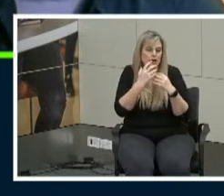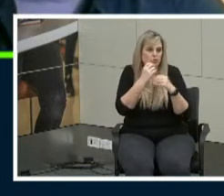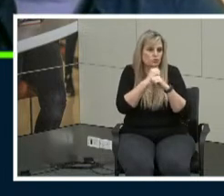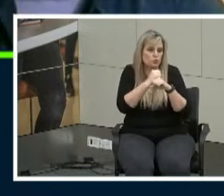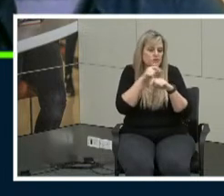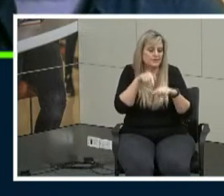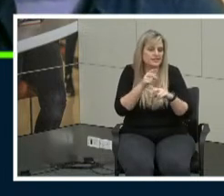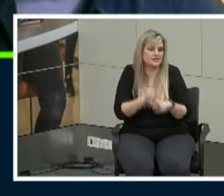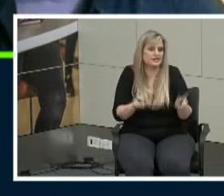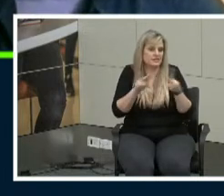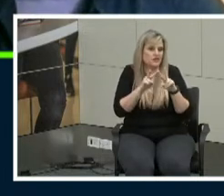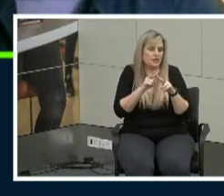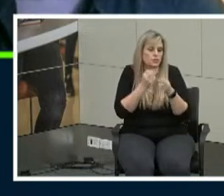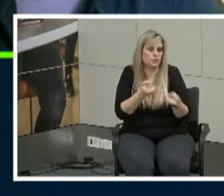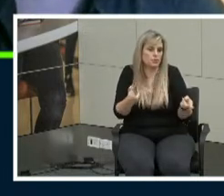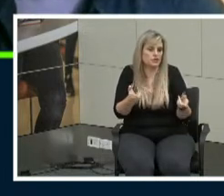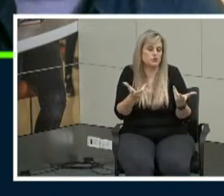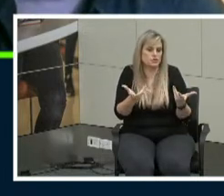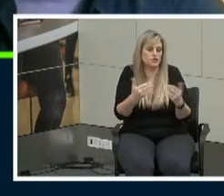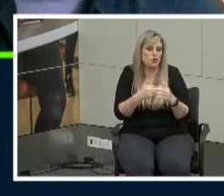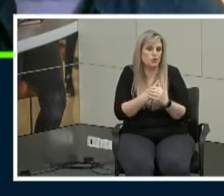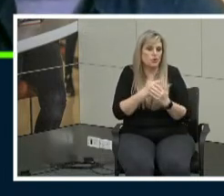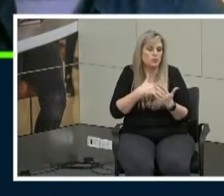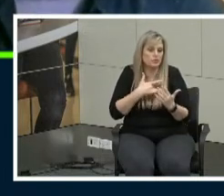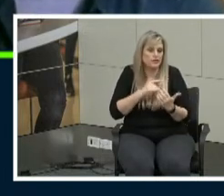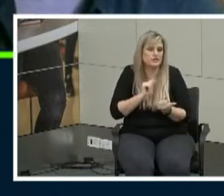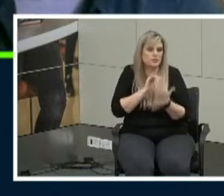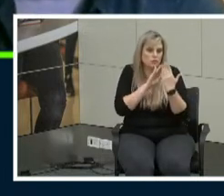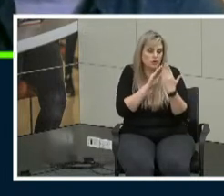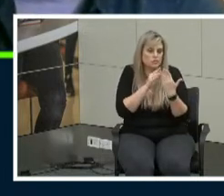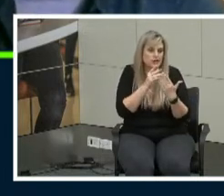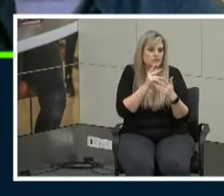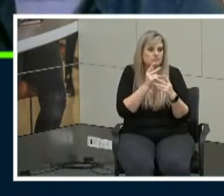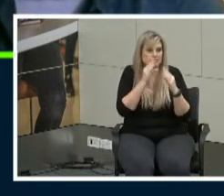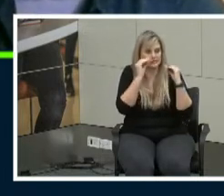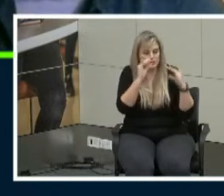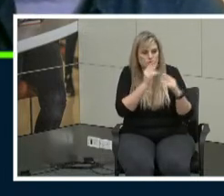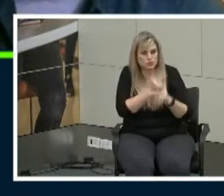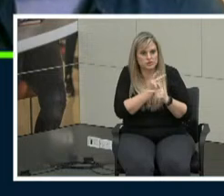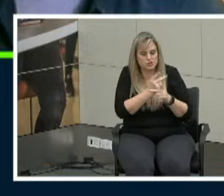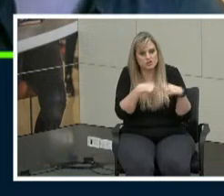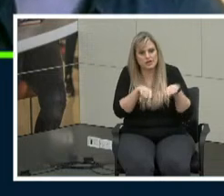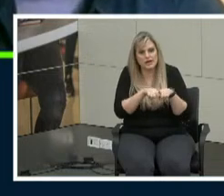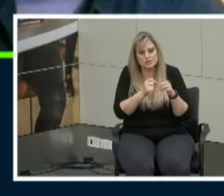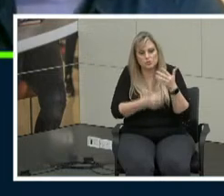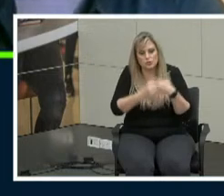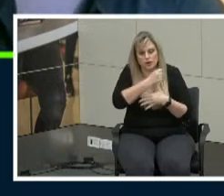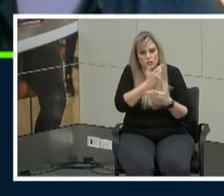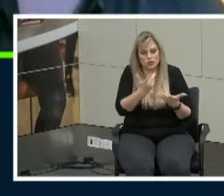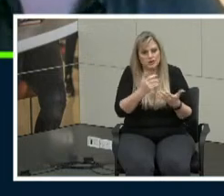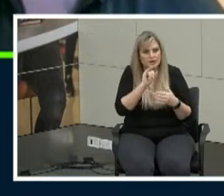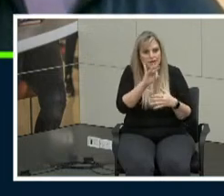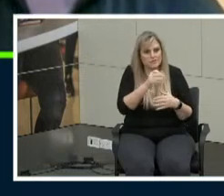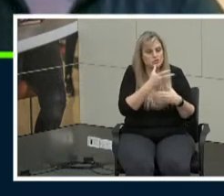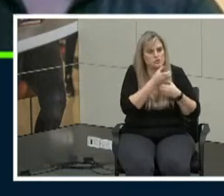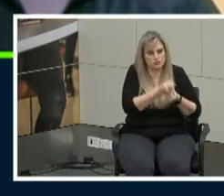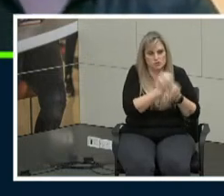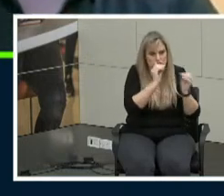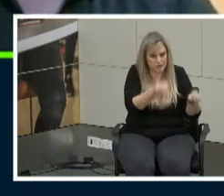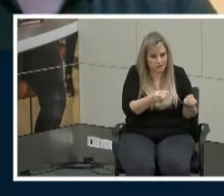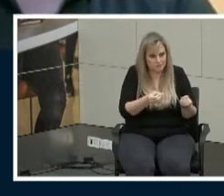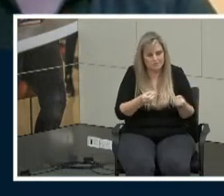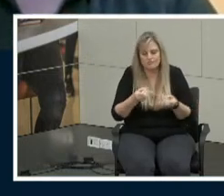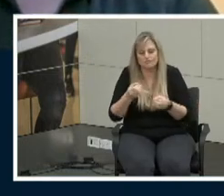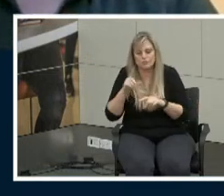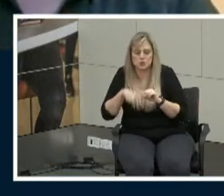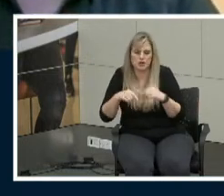so I beg the board to address teacher retentions as a priority I will close by adding that where there is no trust there can be no bond